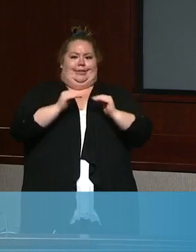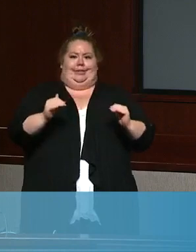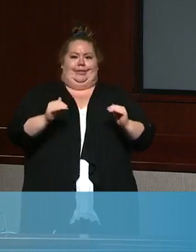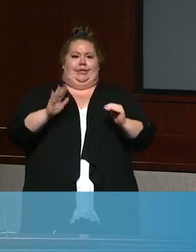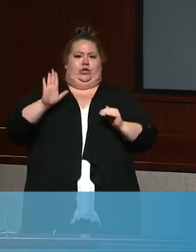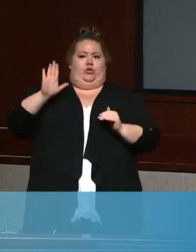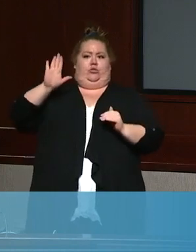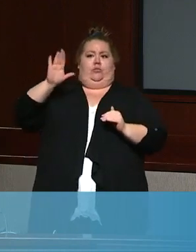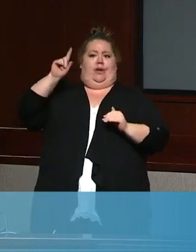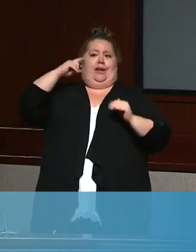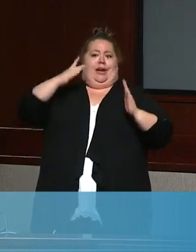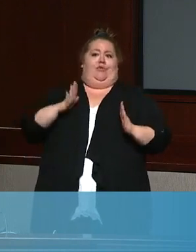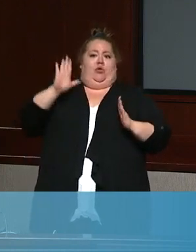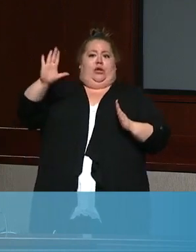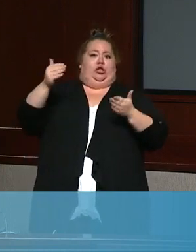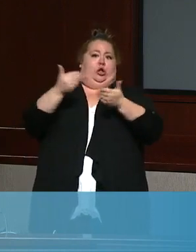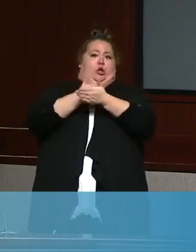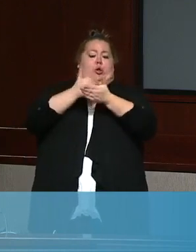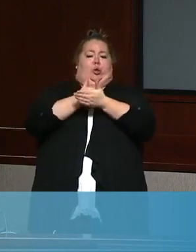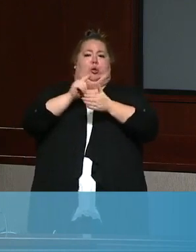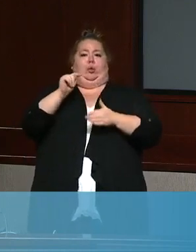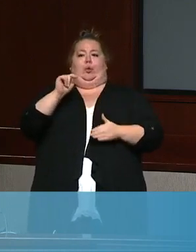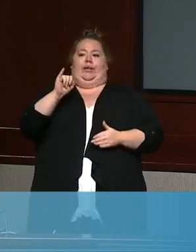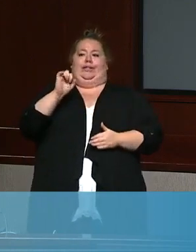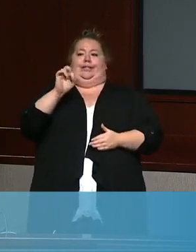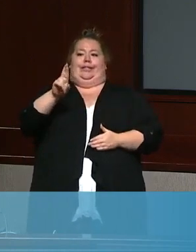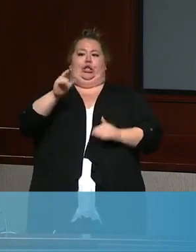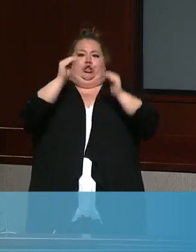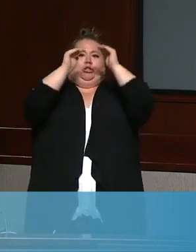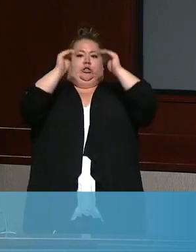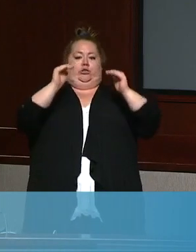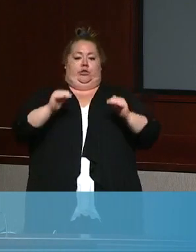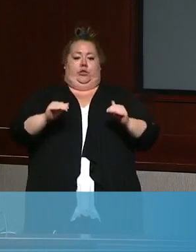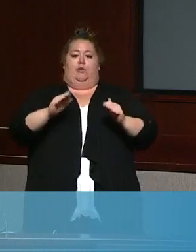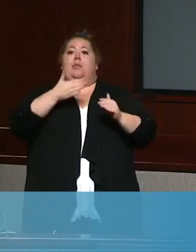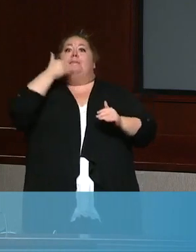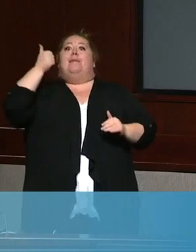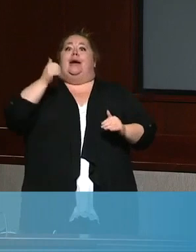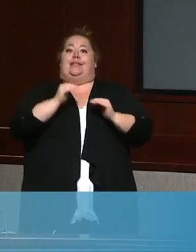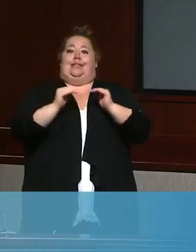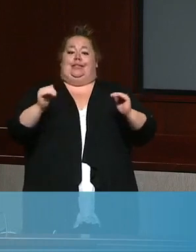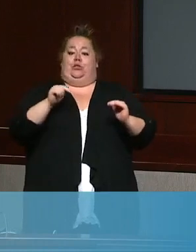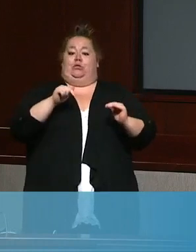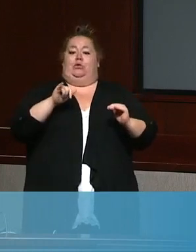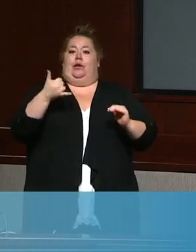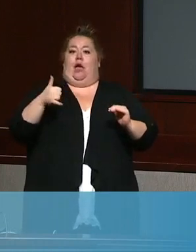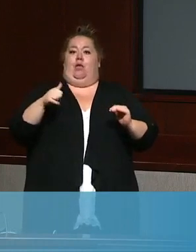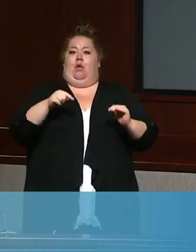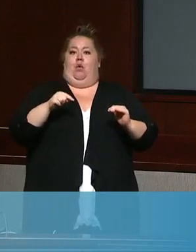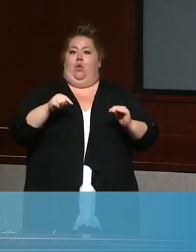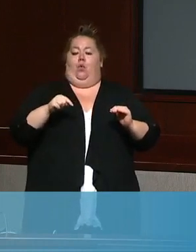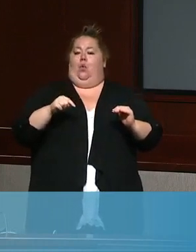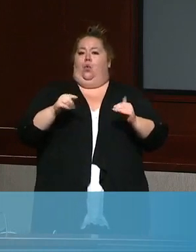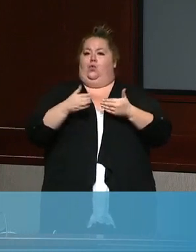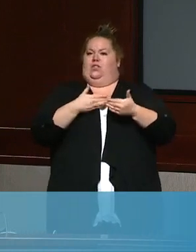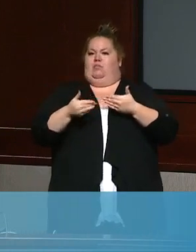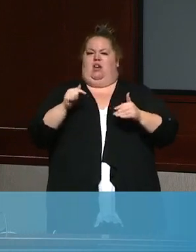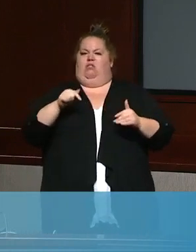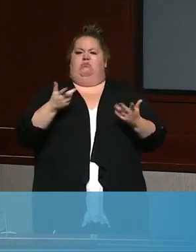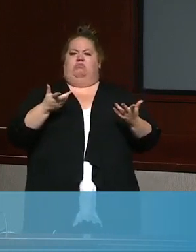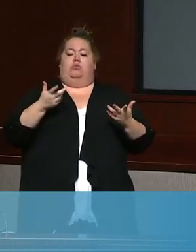new framework, even in the best tier, which is this yellow minimal tier, which we are likely months away